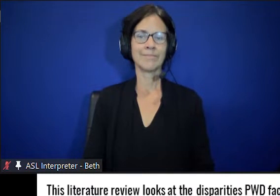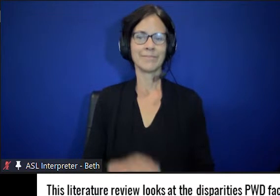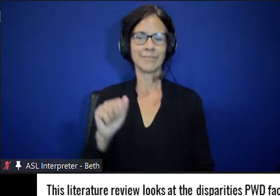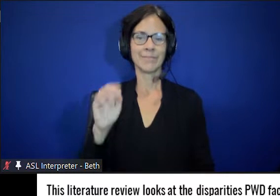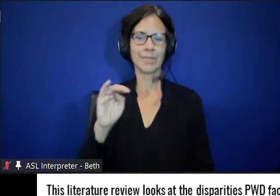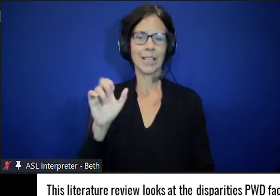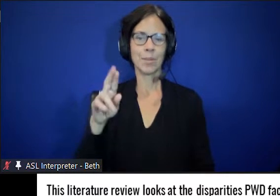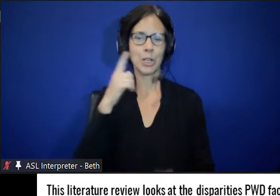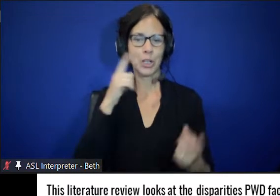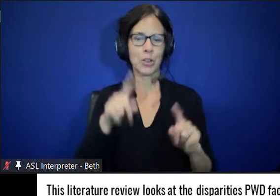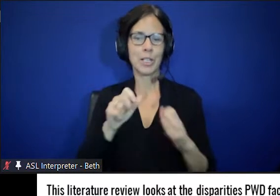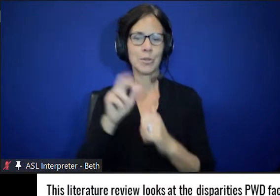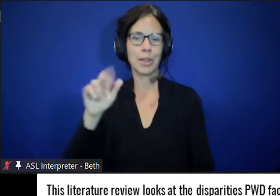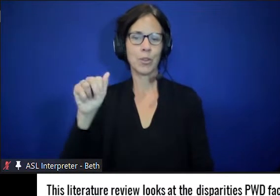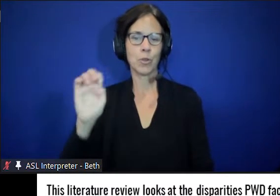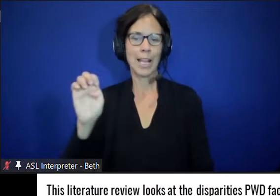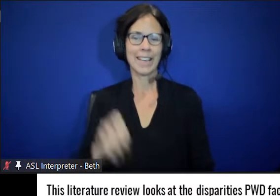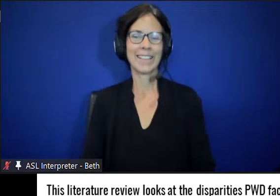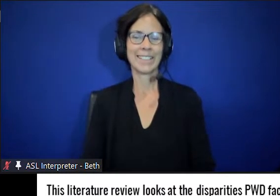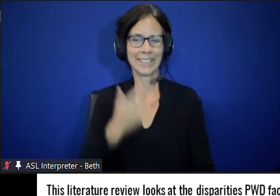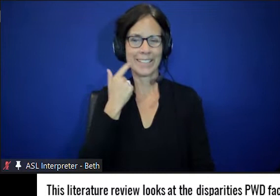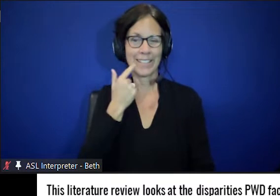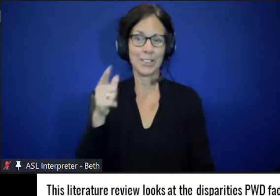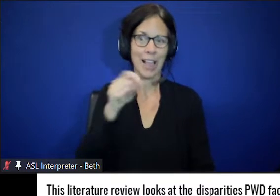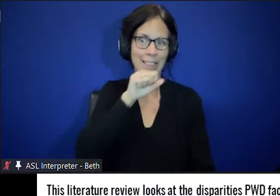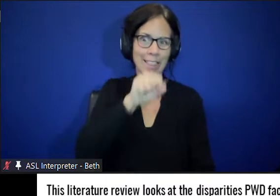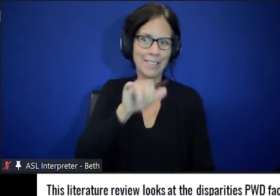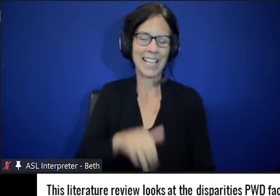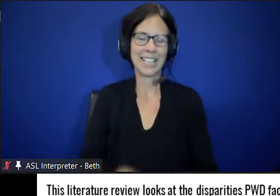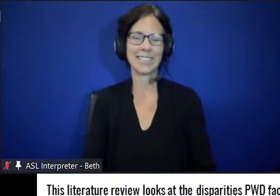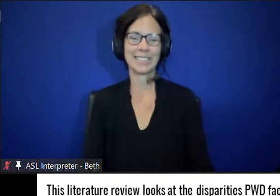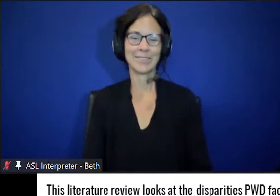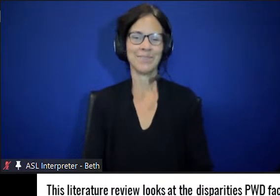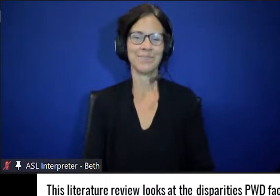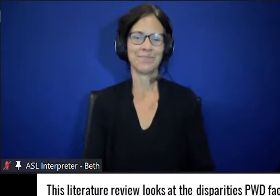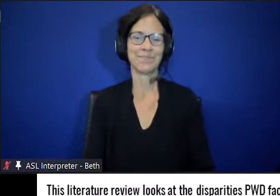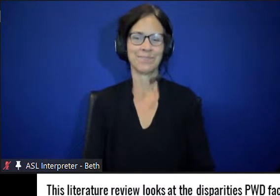Amber agrees with Ray. She loves it.